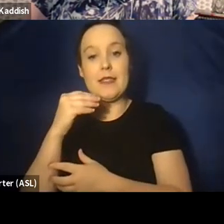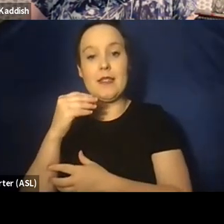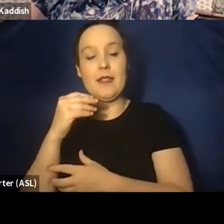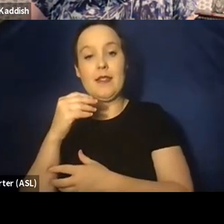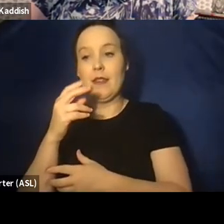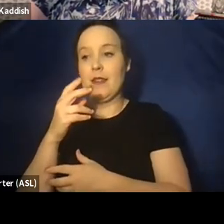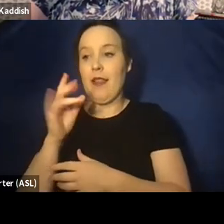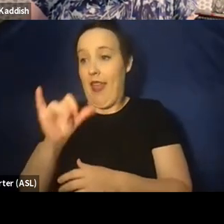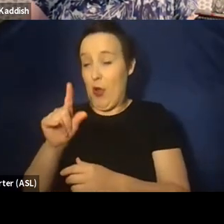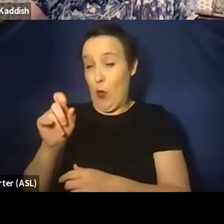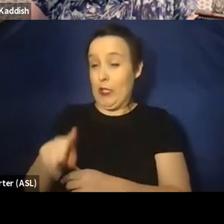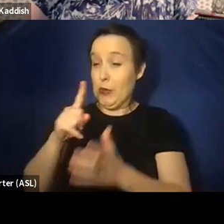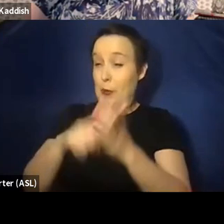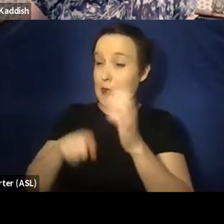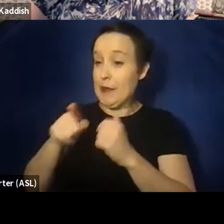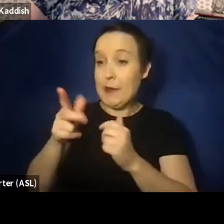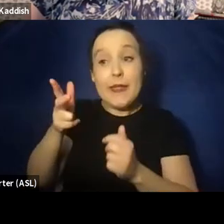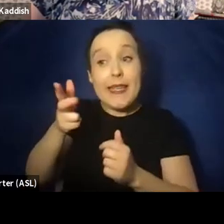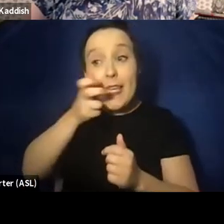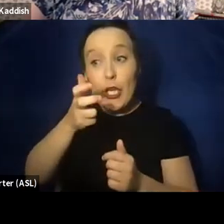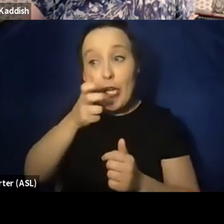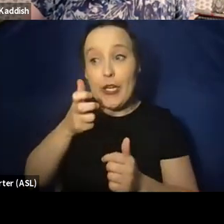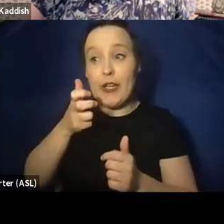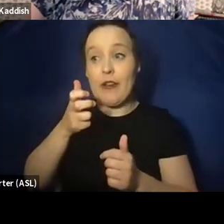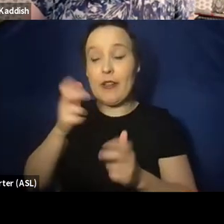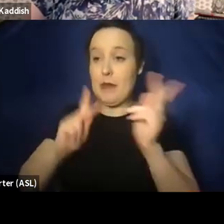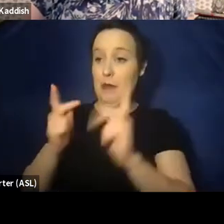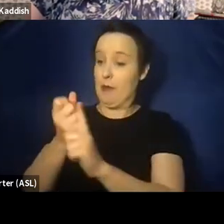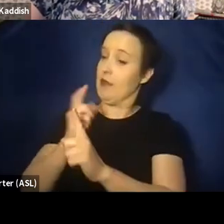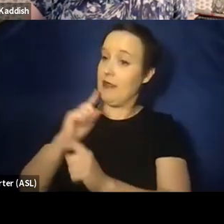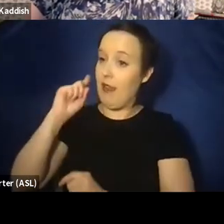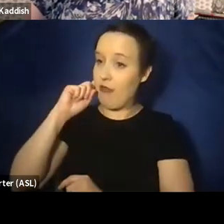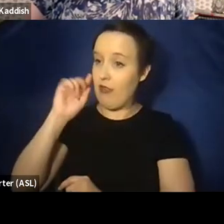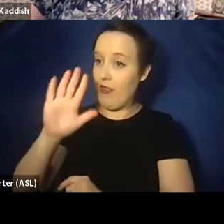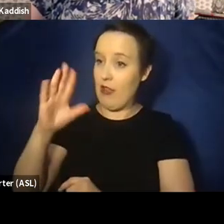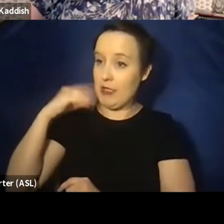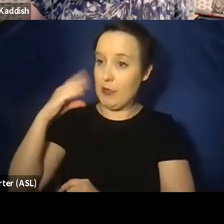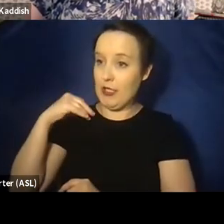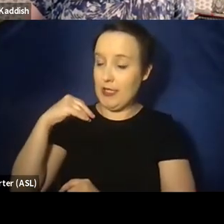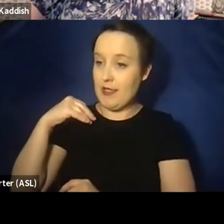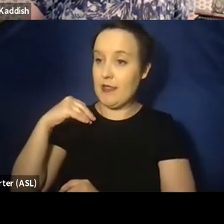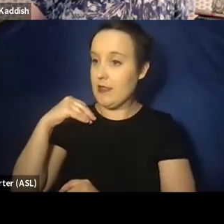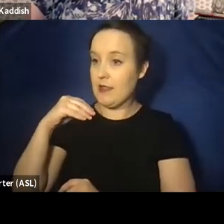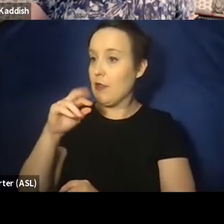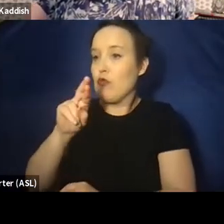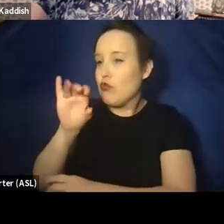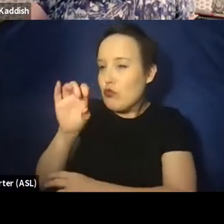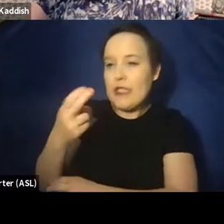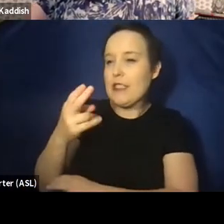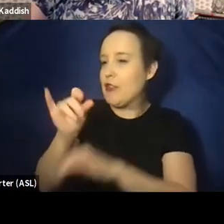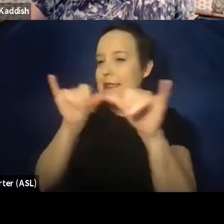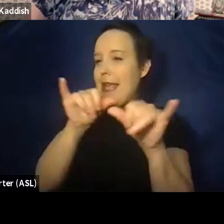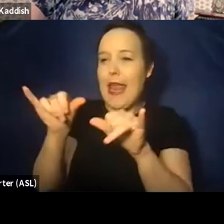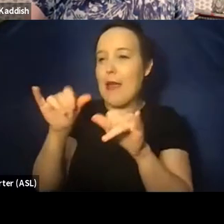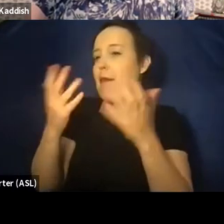hear, and the experience of people who are deaf is as rich,